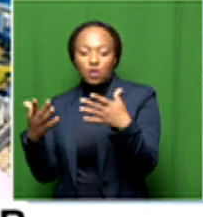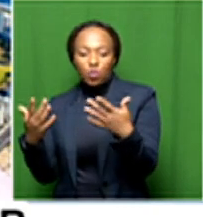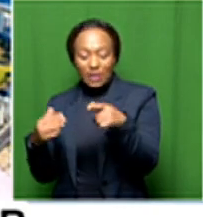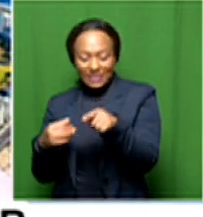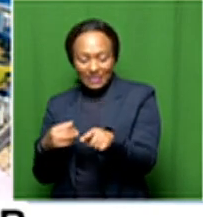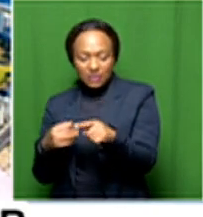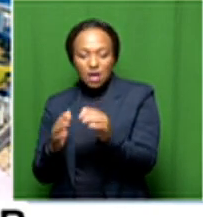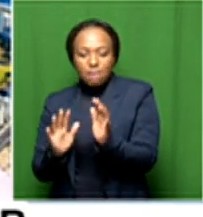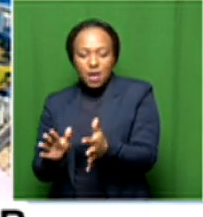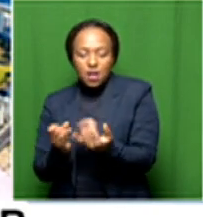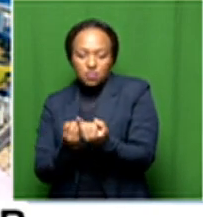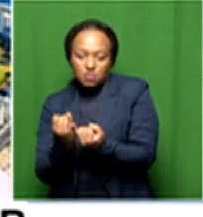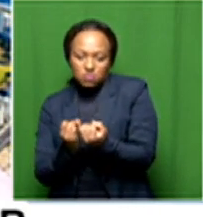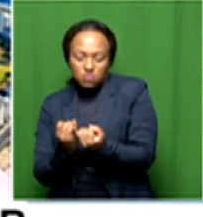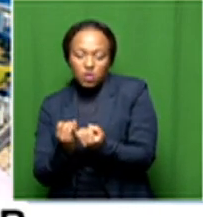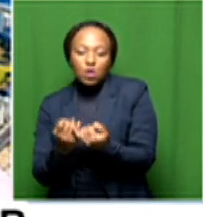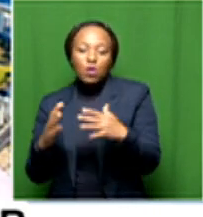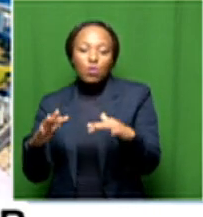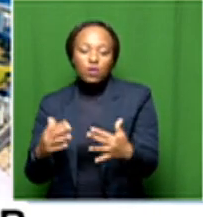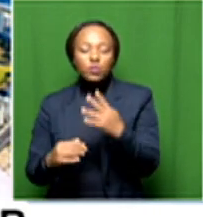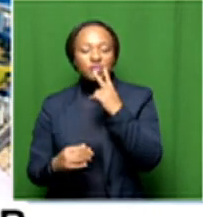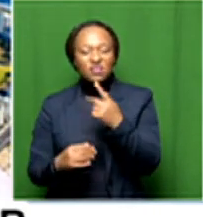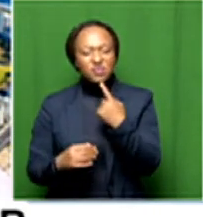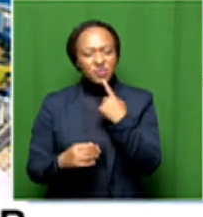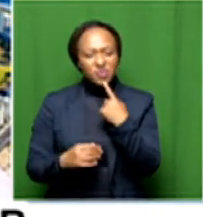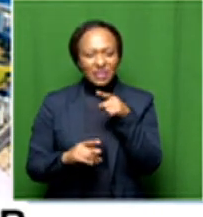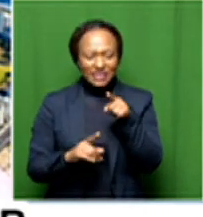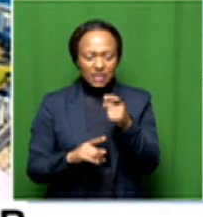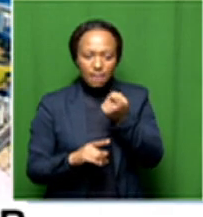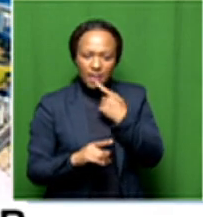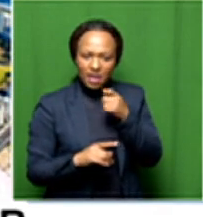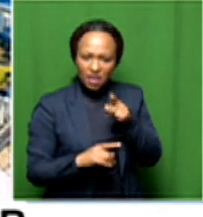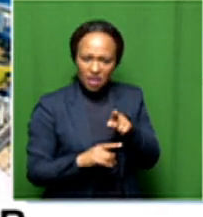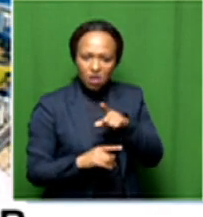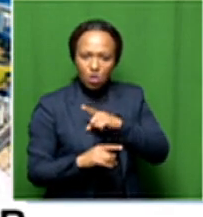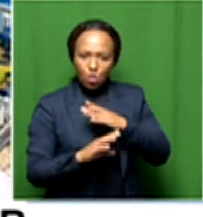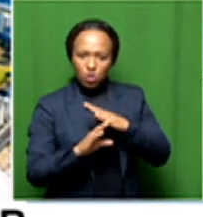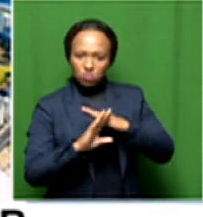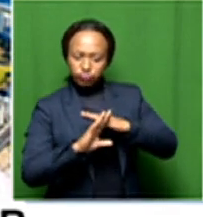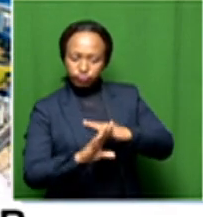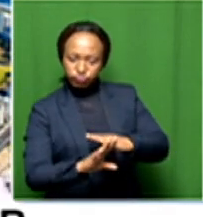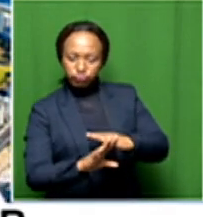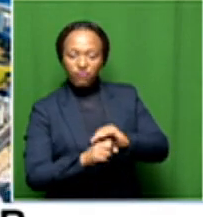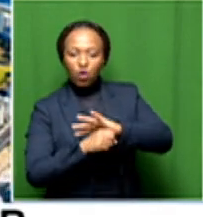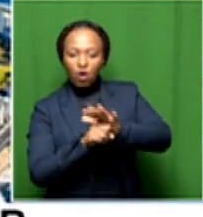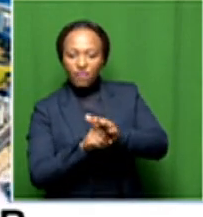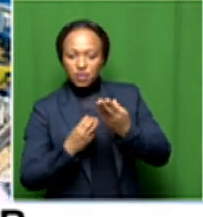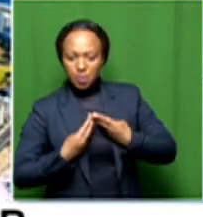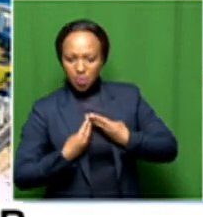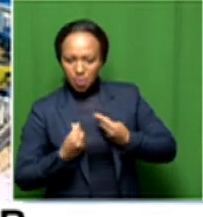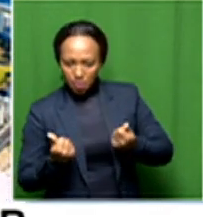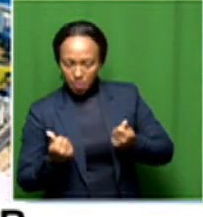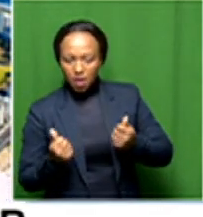only trial that's looking to see whether Nitazoxanid prevents complications of COVID-19. In other words,